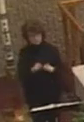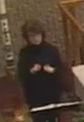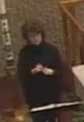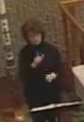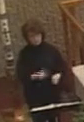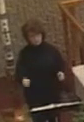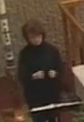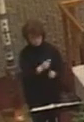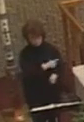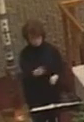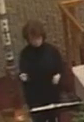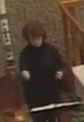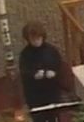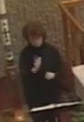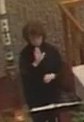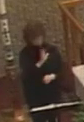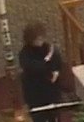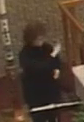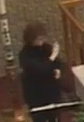sisters, the Lord be with you.